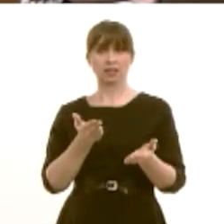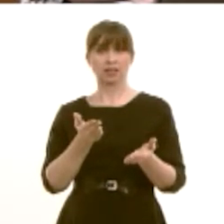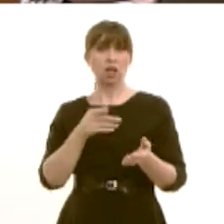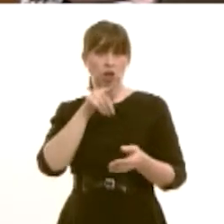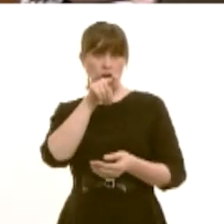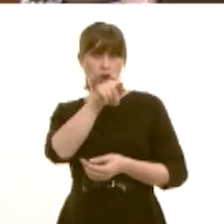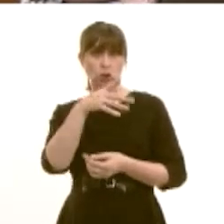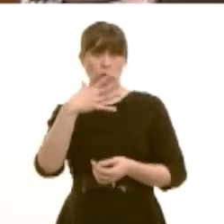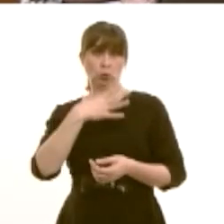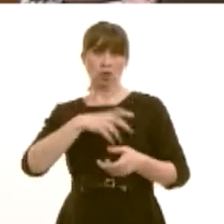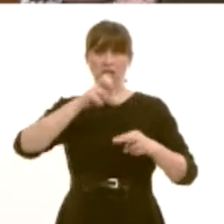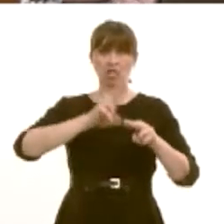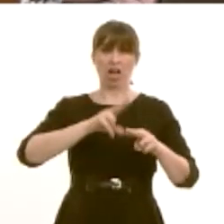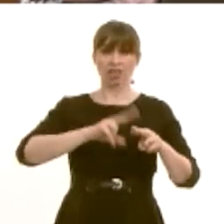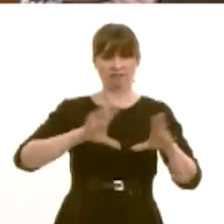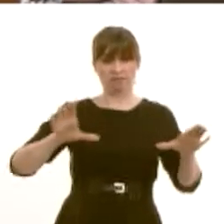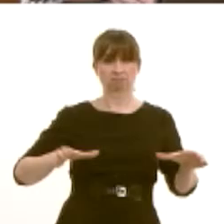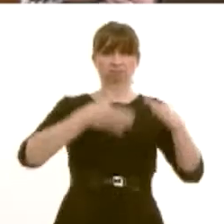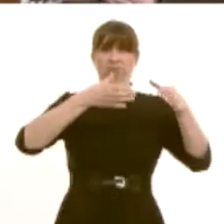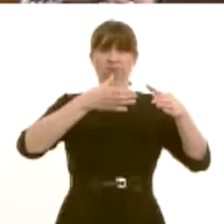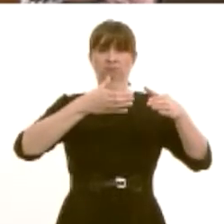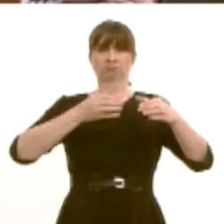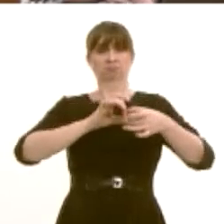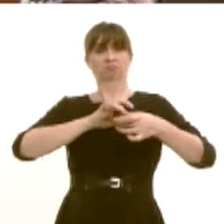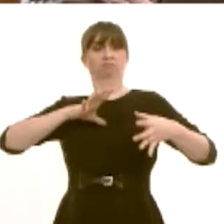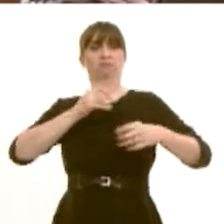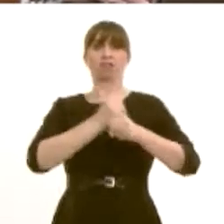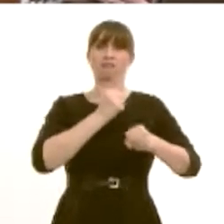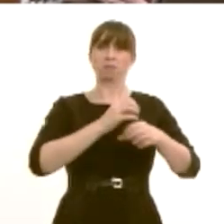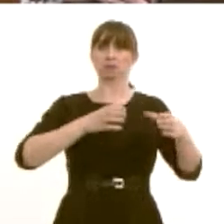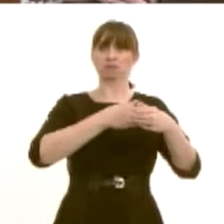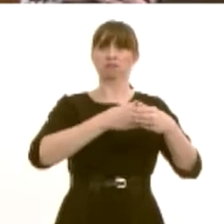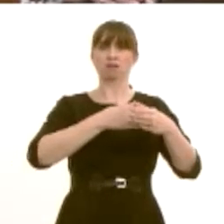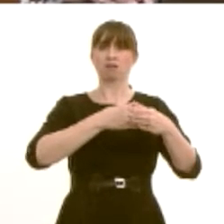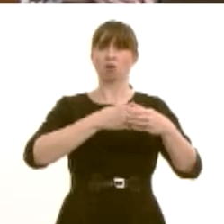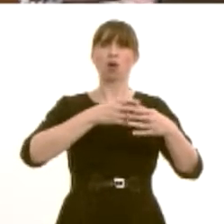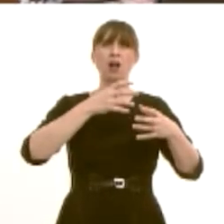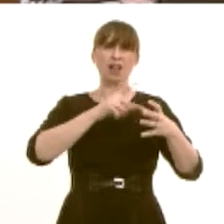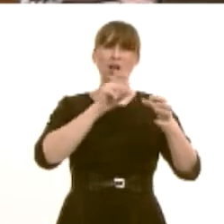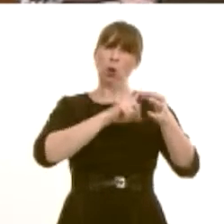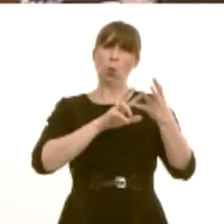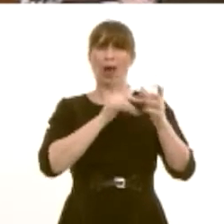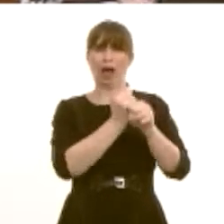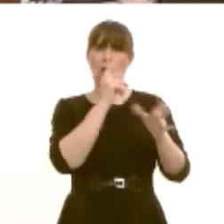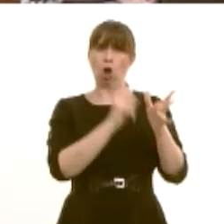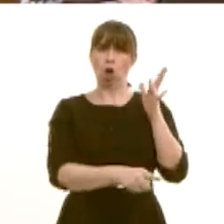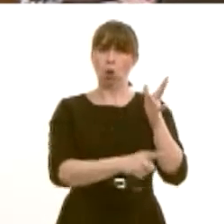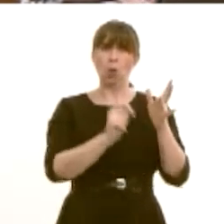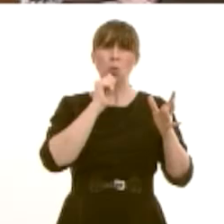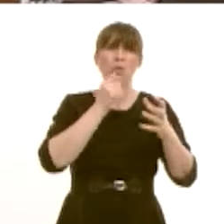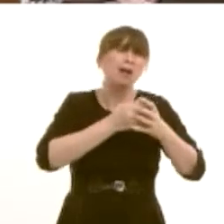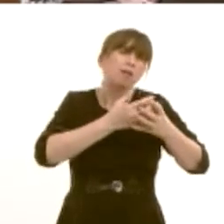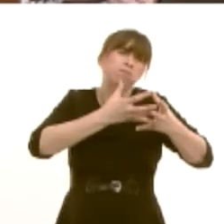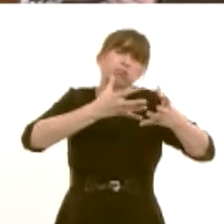based in cardiff i don't think that's going to go down well in the west and the north of wales a quango in fact it would be so big it would be almost as big as the government itself